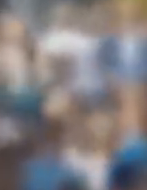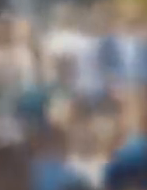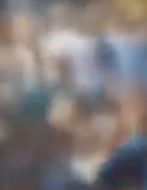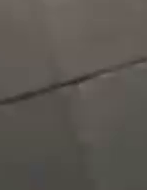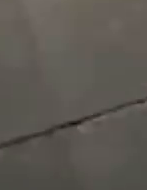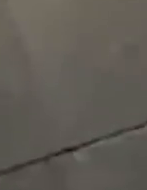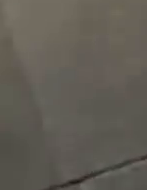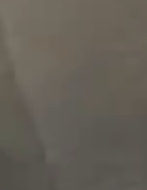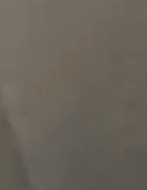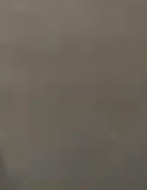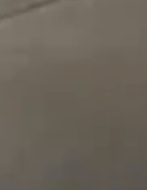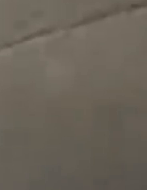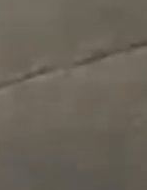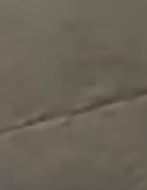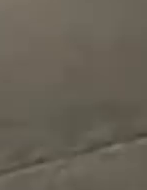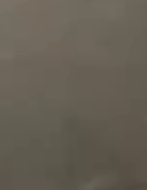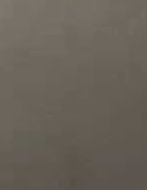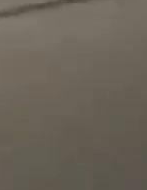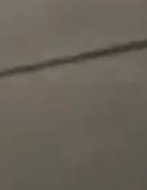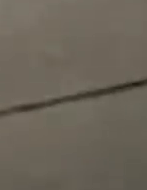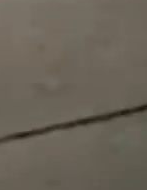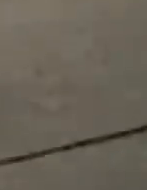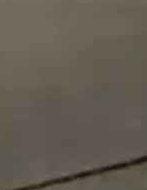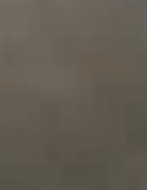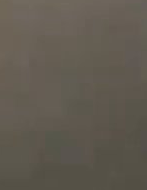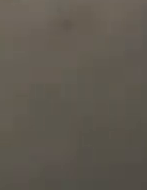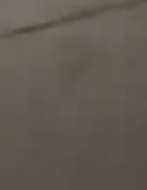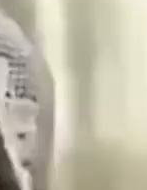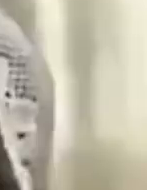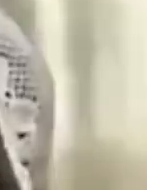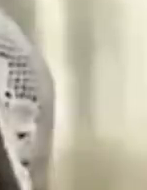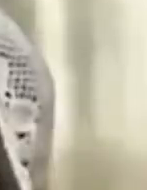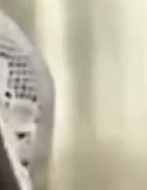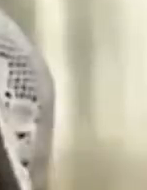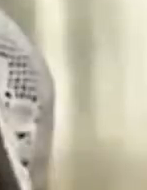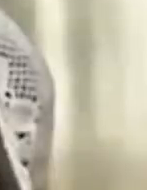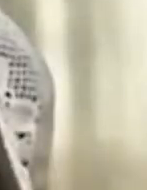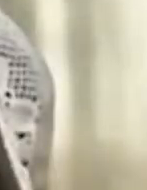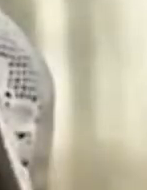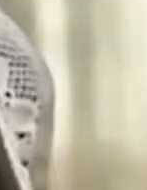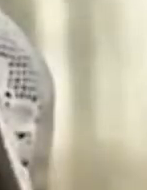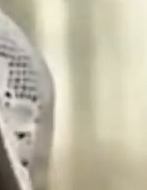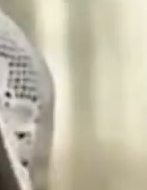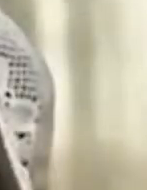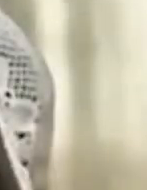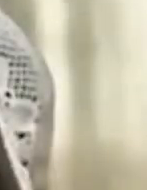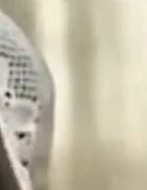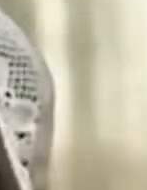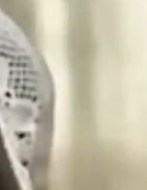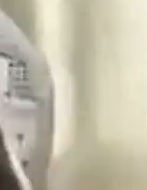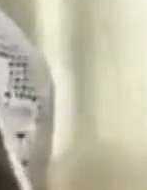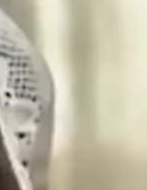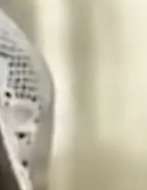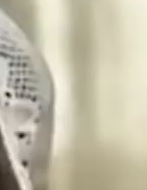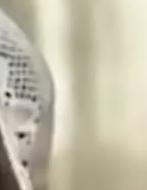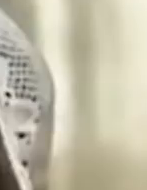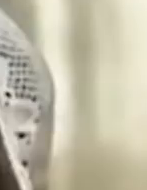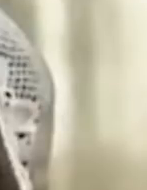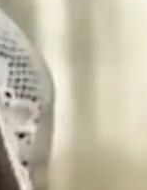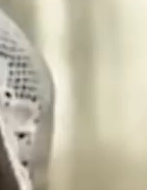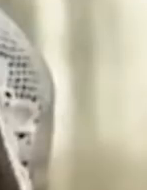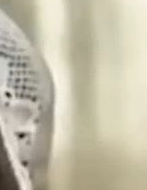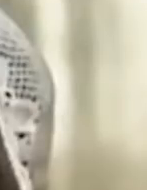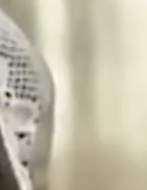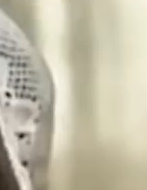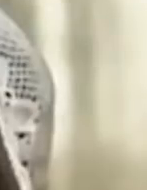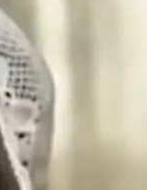community. Imagine you are asymptomatic and didn't know. Imagine you gave the virus to your friend who lives with their elderly grandmother.